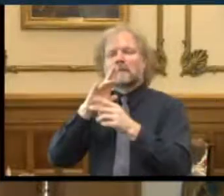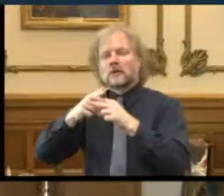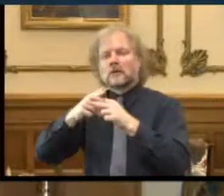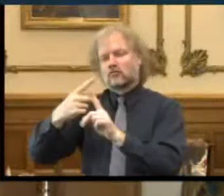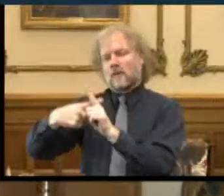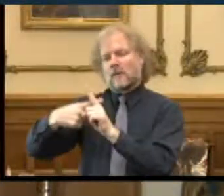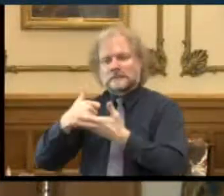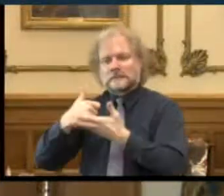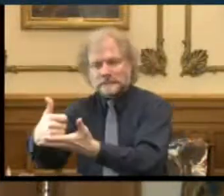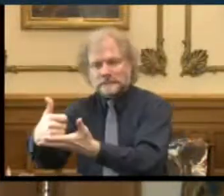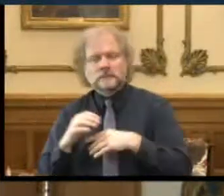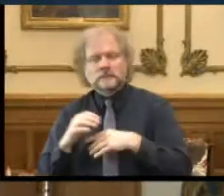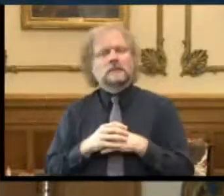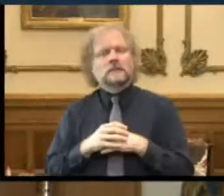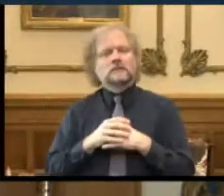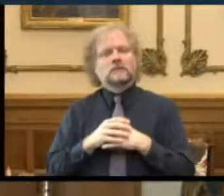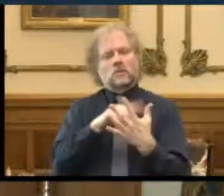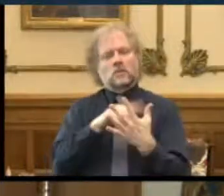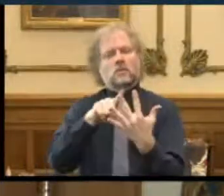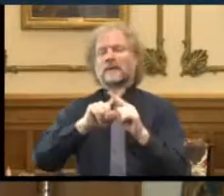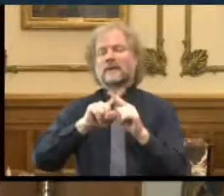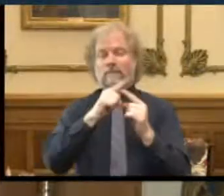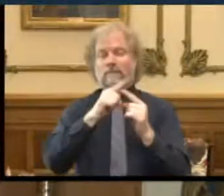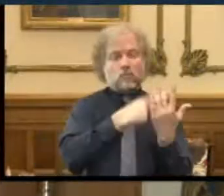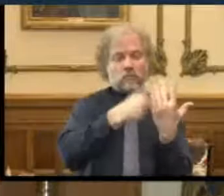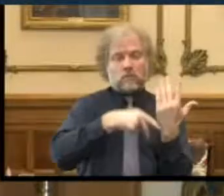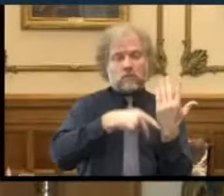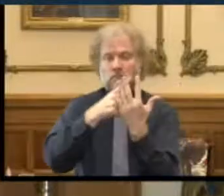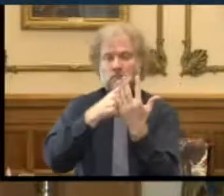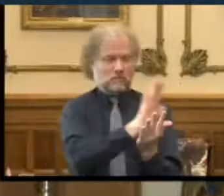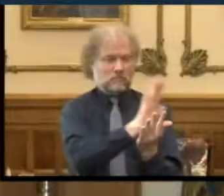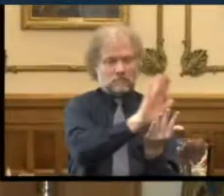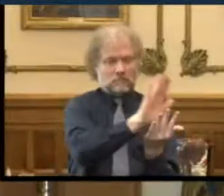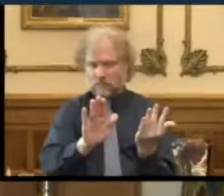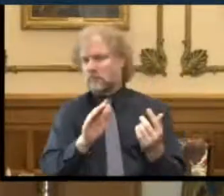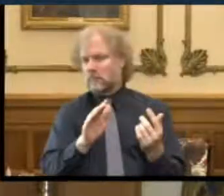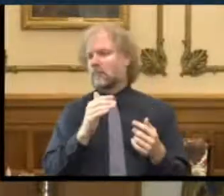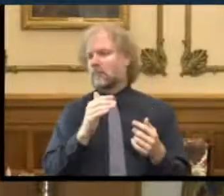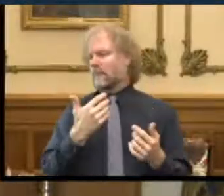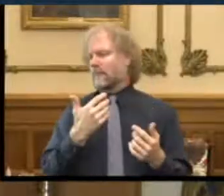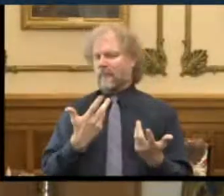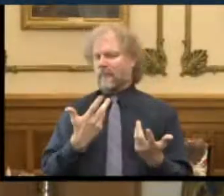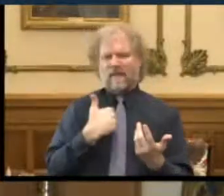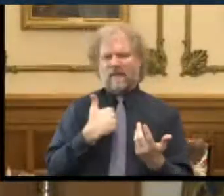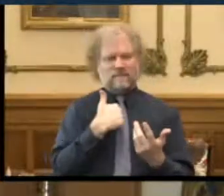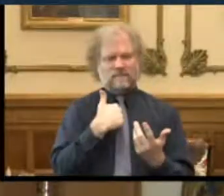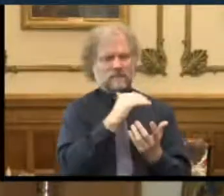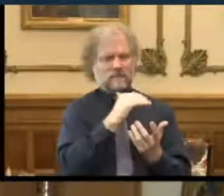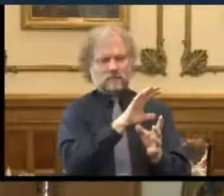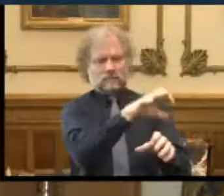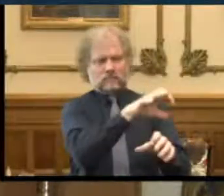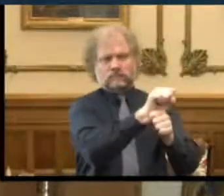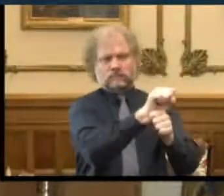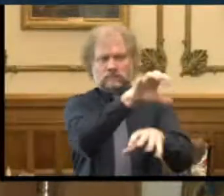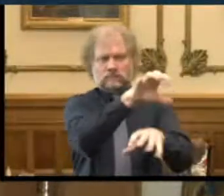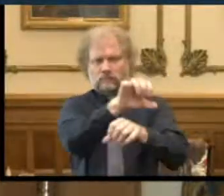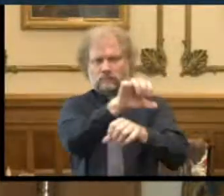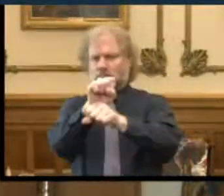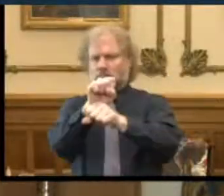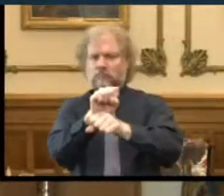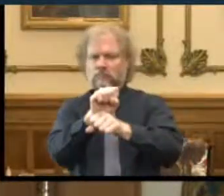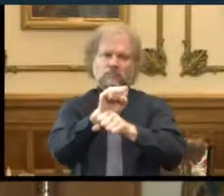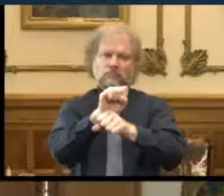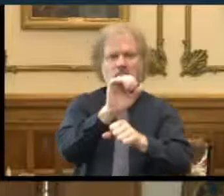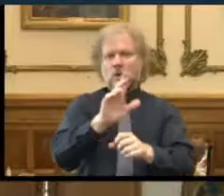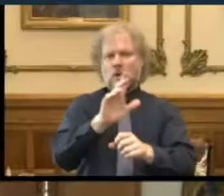assistance. So those various programs on their own have allocated or obligated about $1 billion